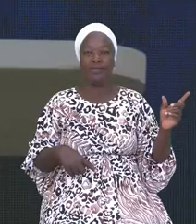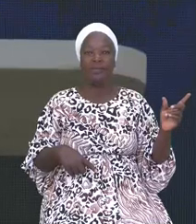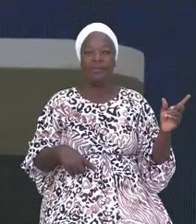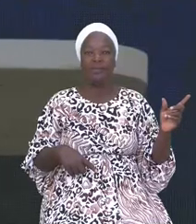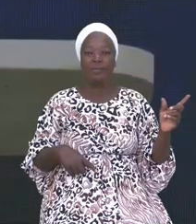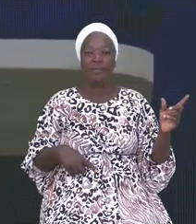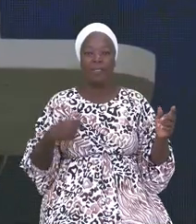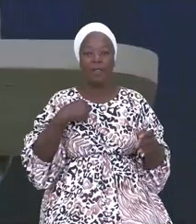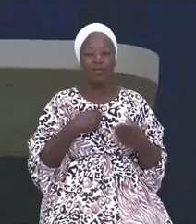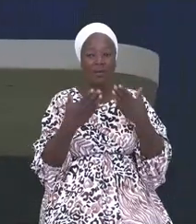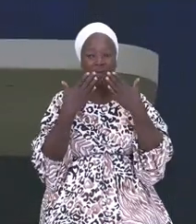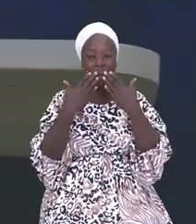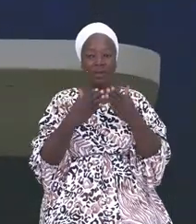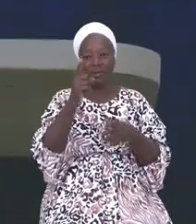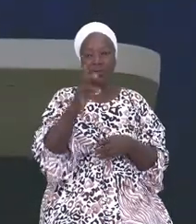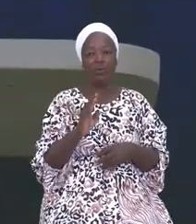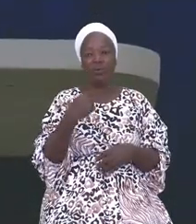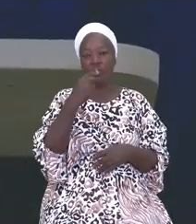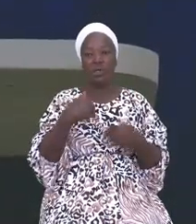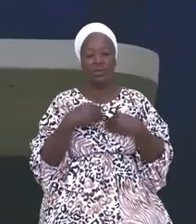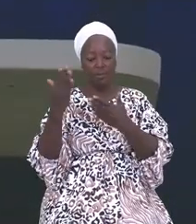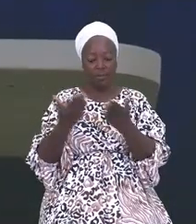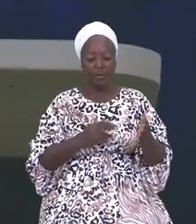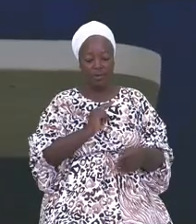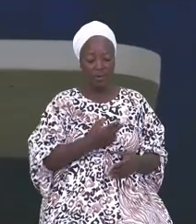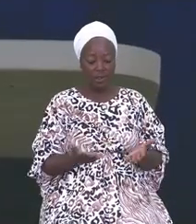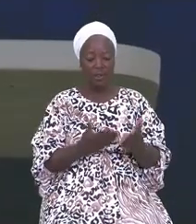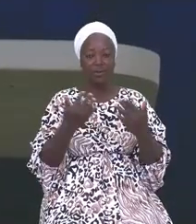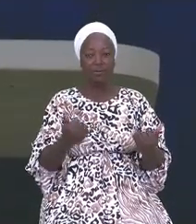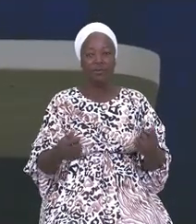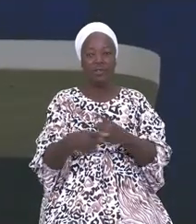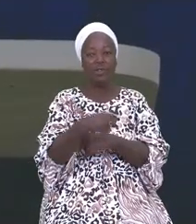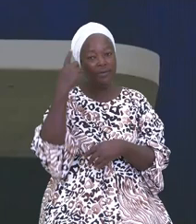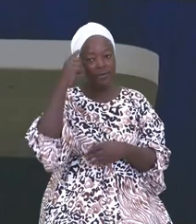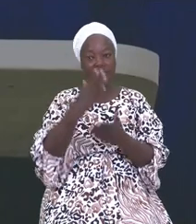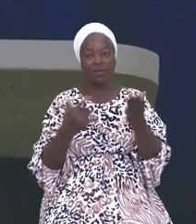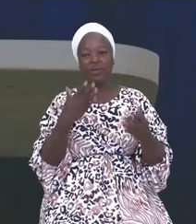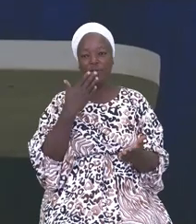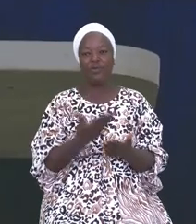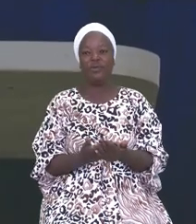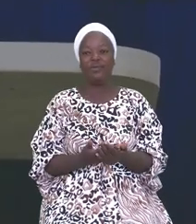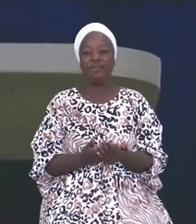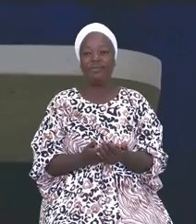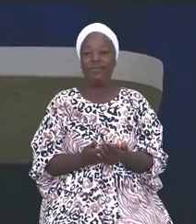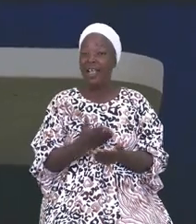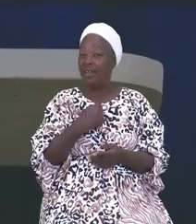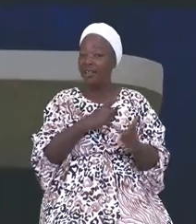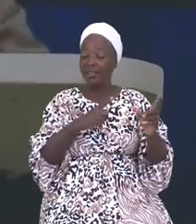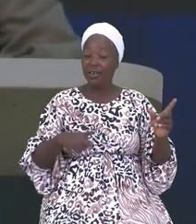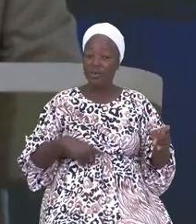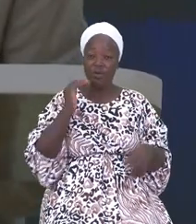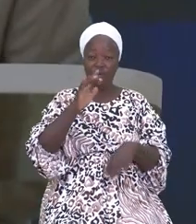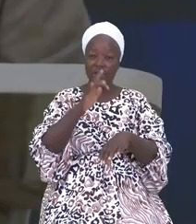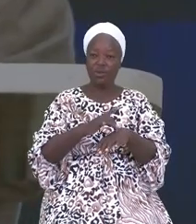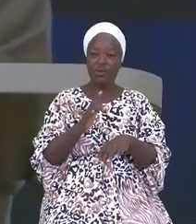We thank God who has brought us here today for something good. And the Lord will